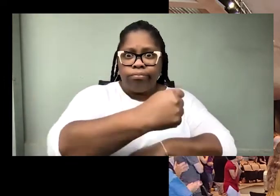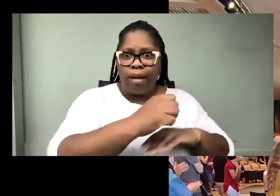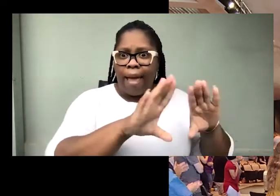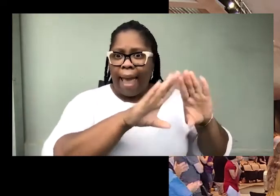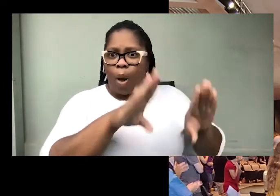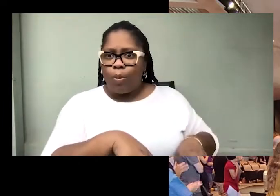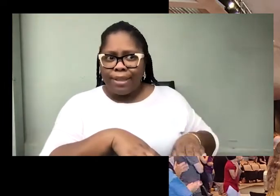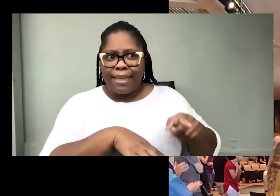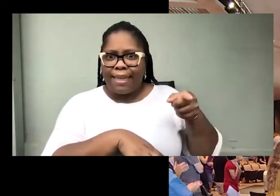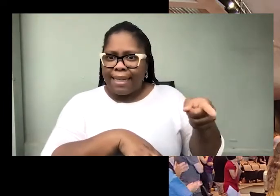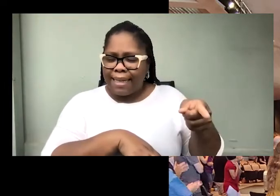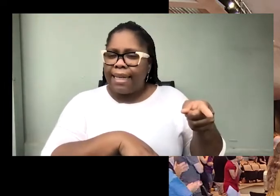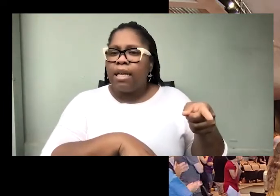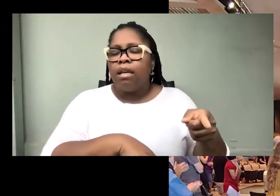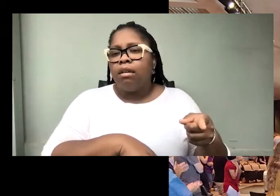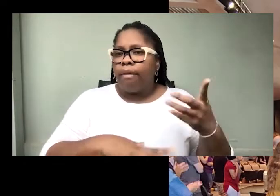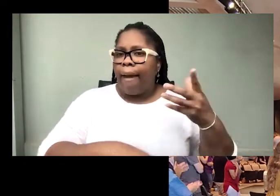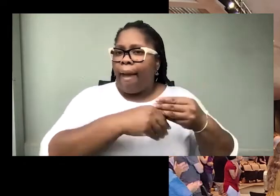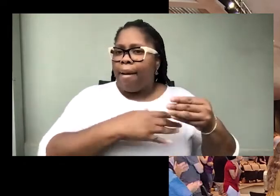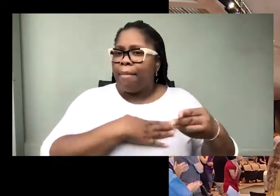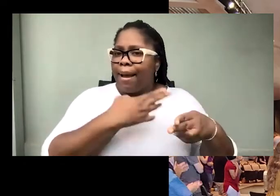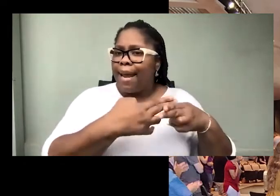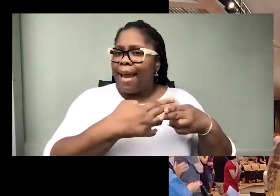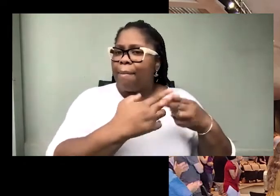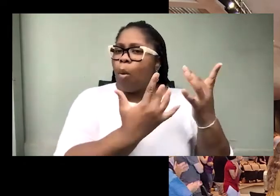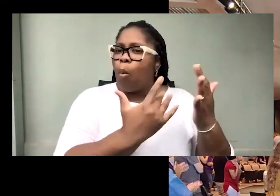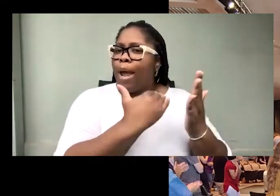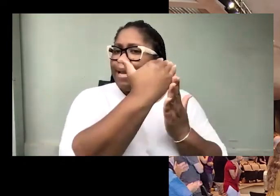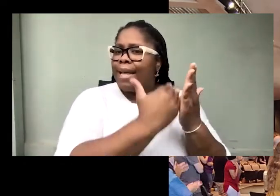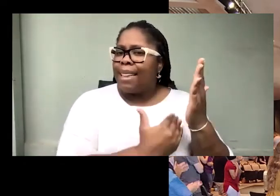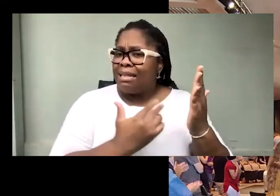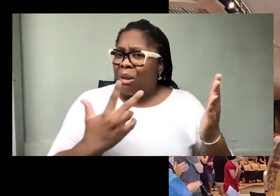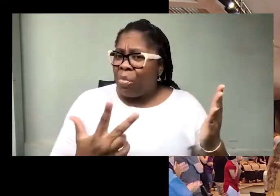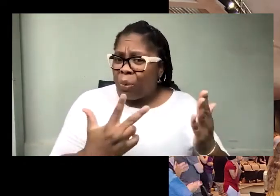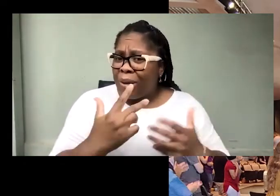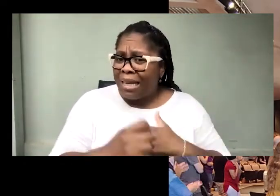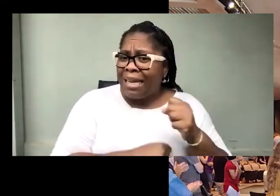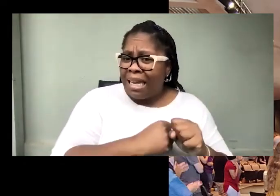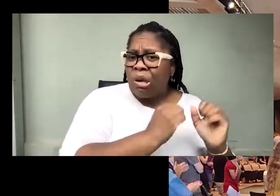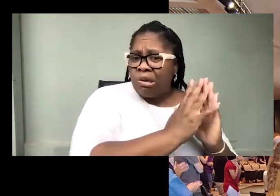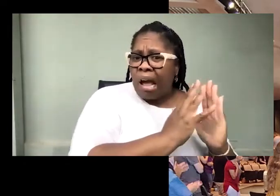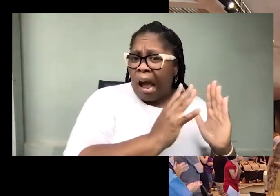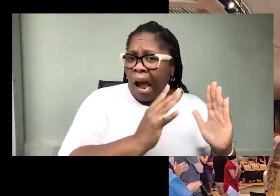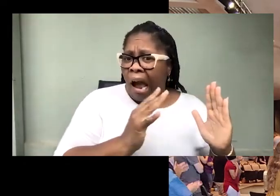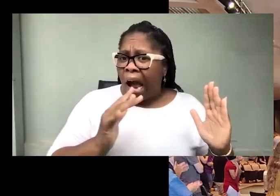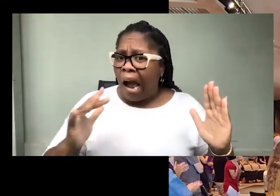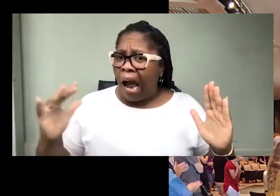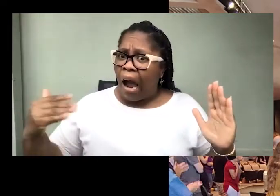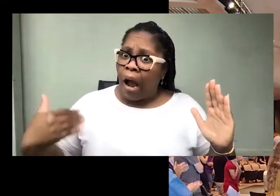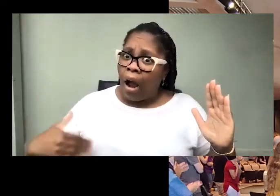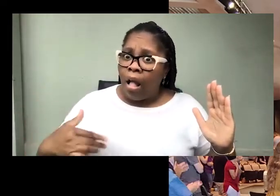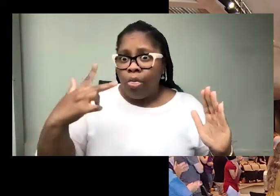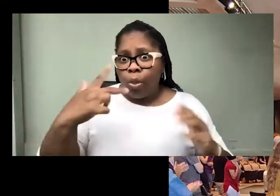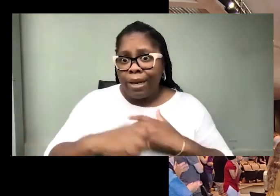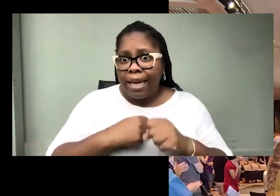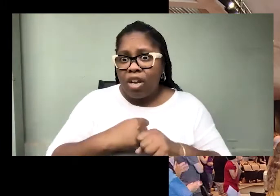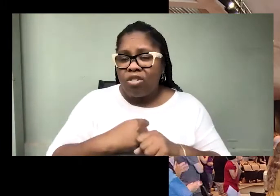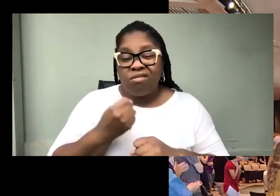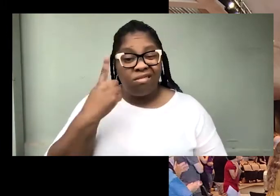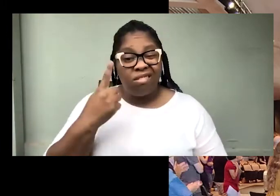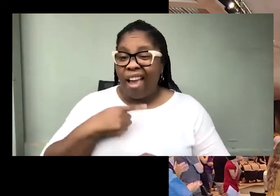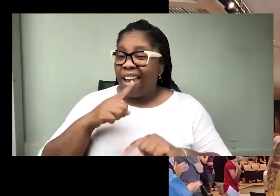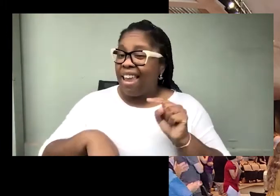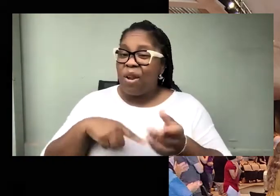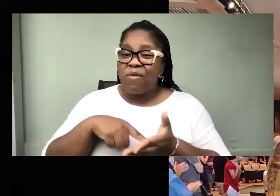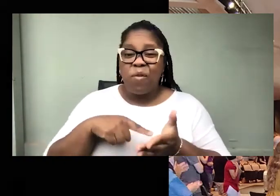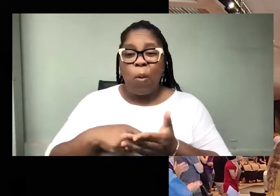me, even if I was on the waiting list for 3 years, because I can't afford a one-bedroom